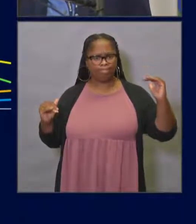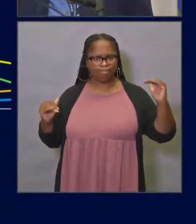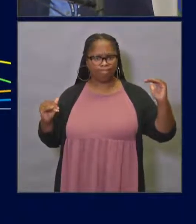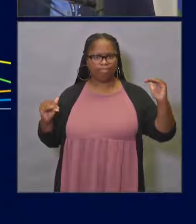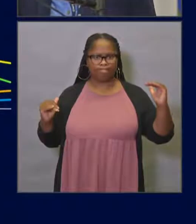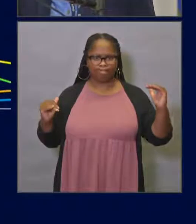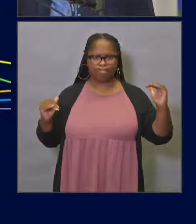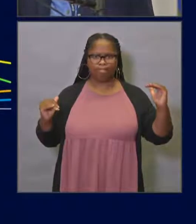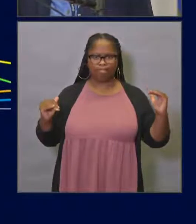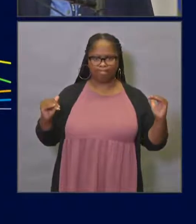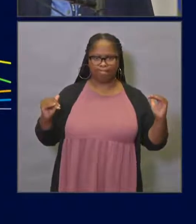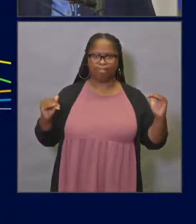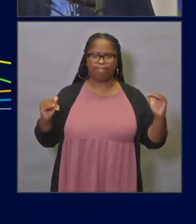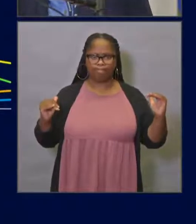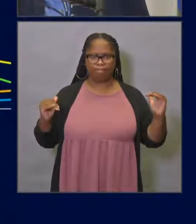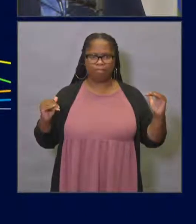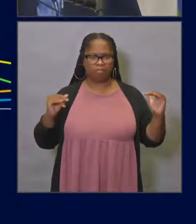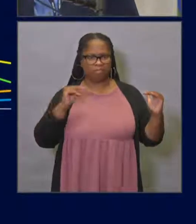to